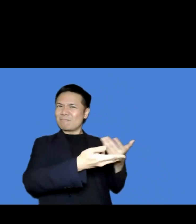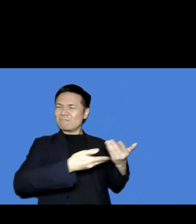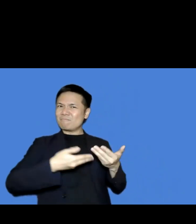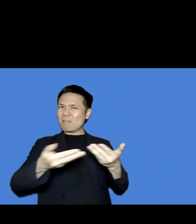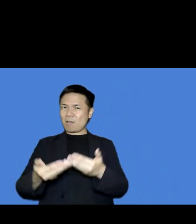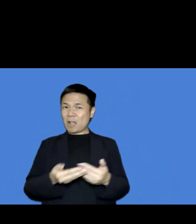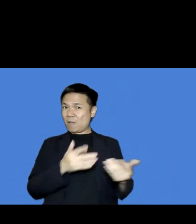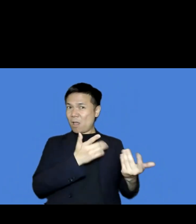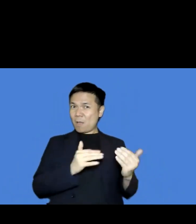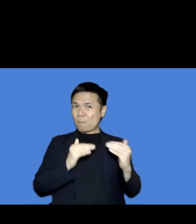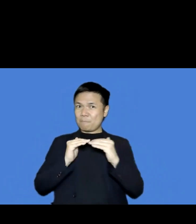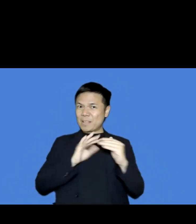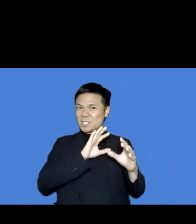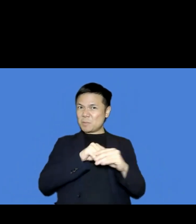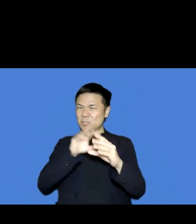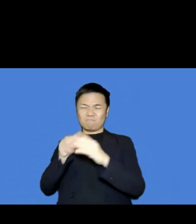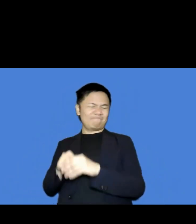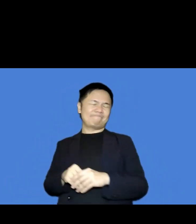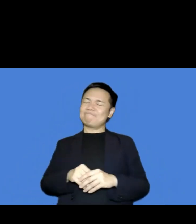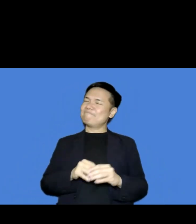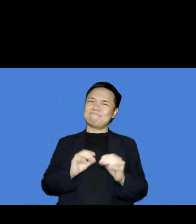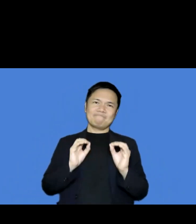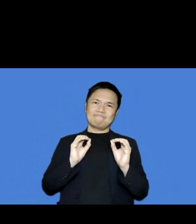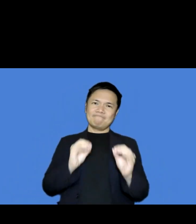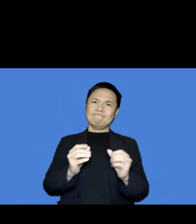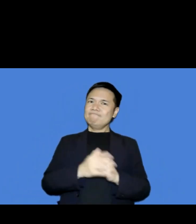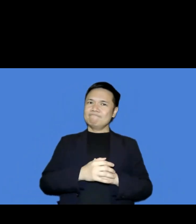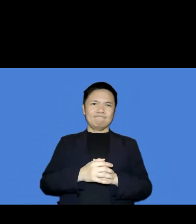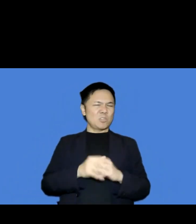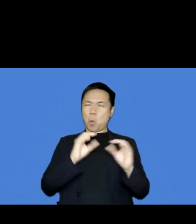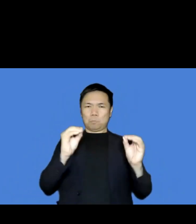an equal participation in all the scheme of things.